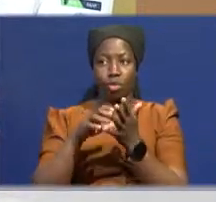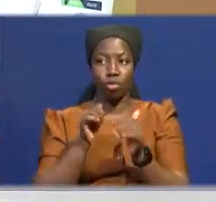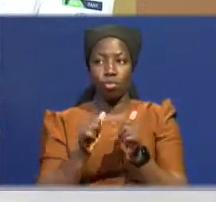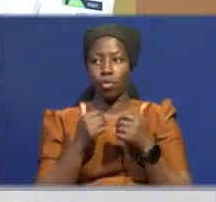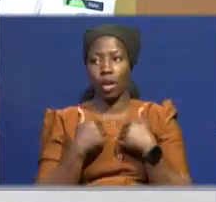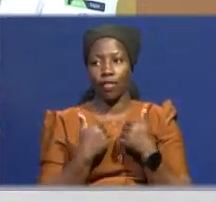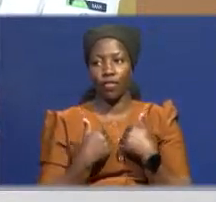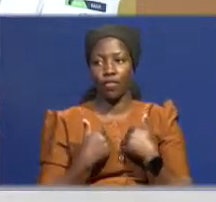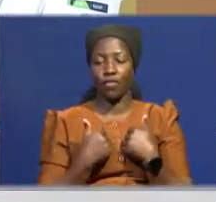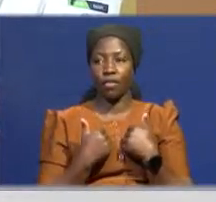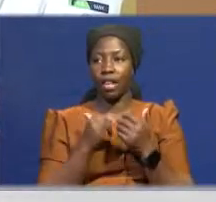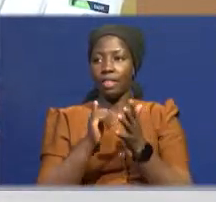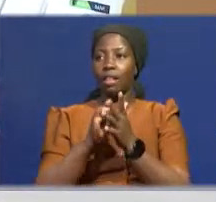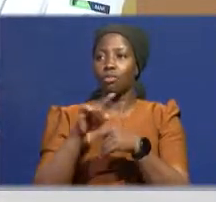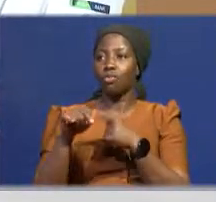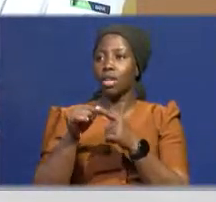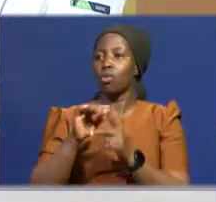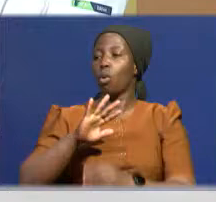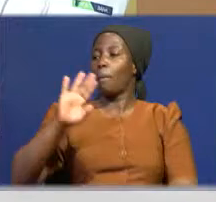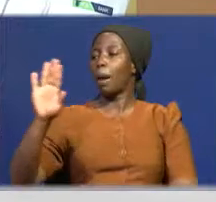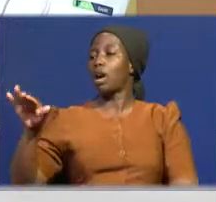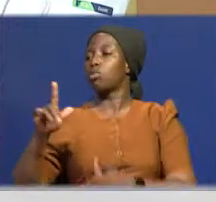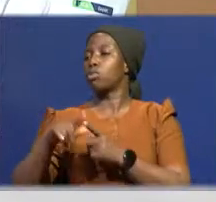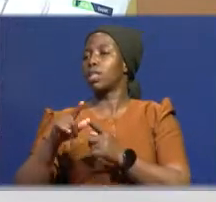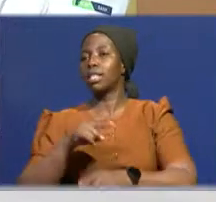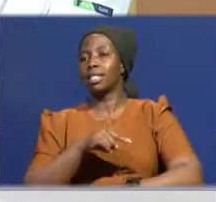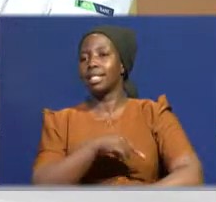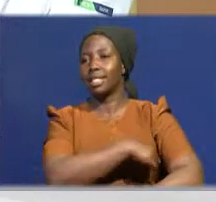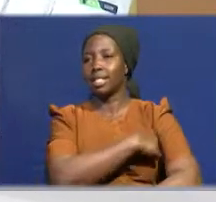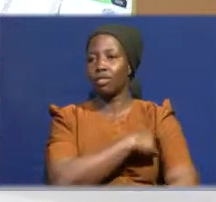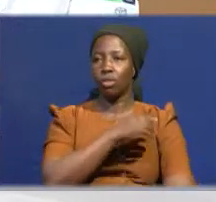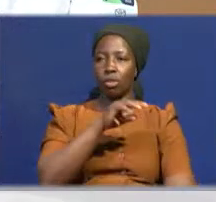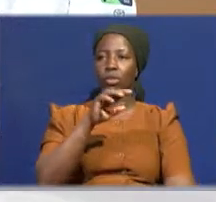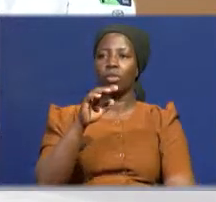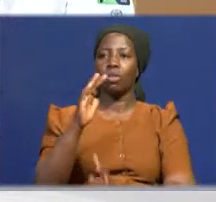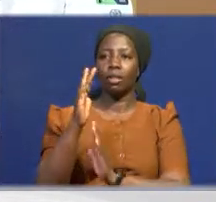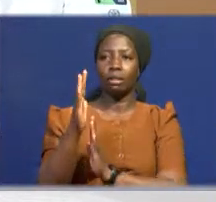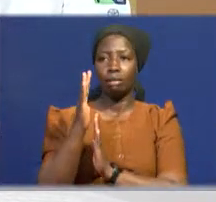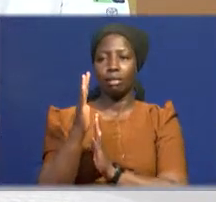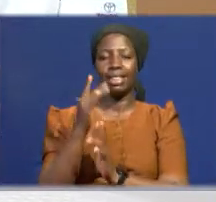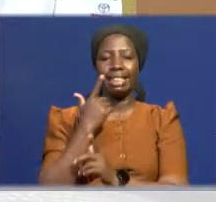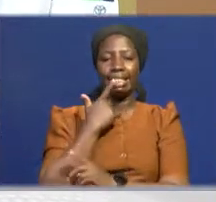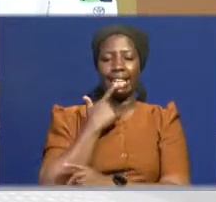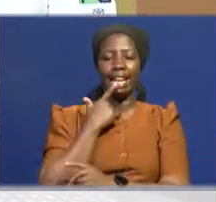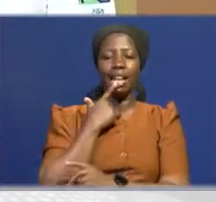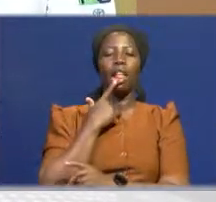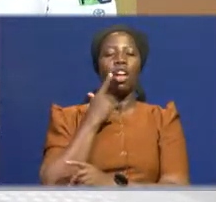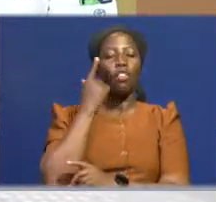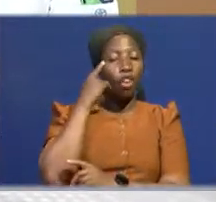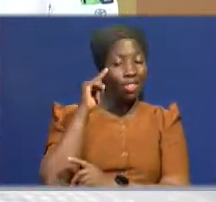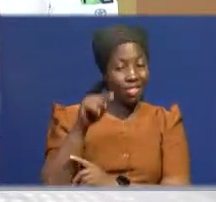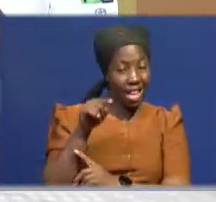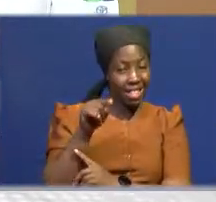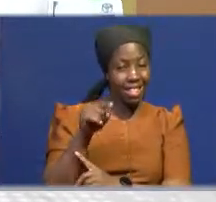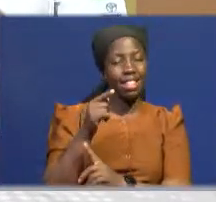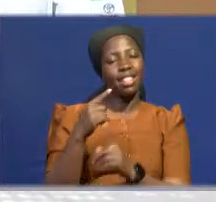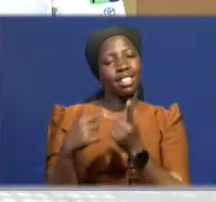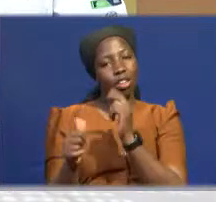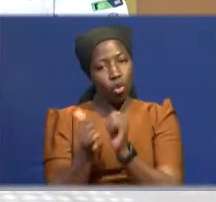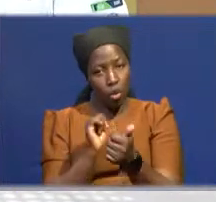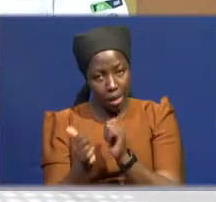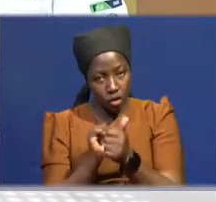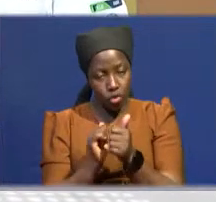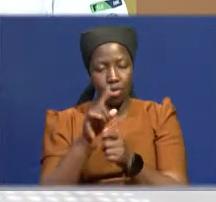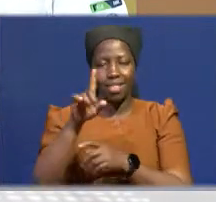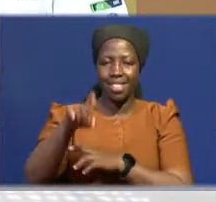place. That's when we go back to the chief marshals. Tell them, okay, fine, for this event, we need 400 marshals. Then we look at what